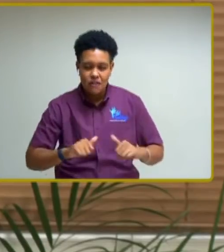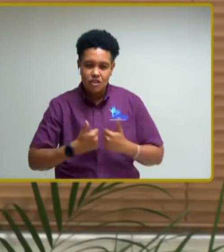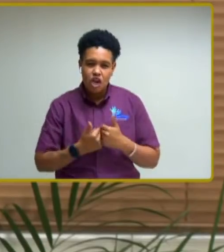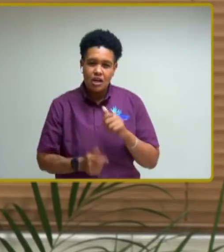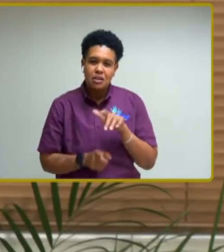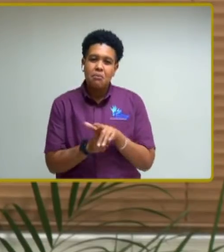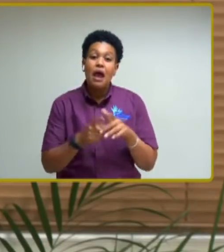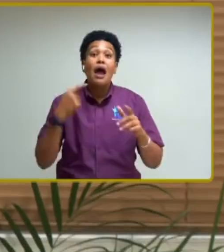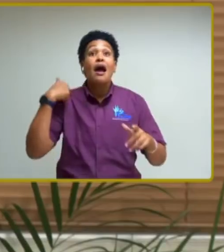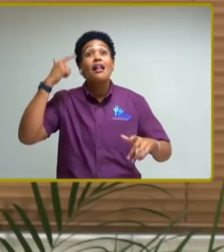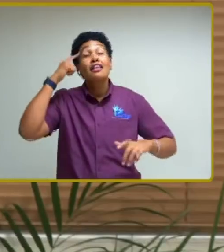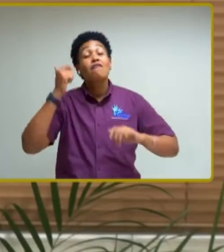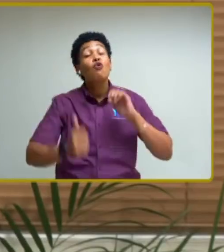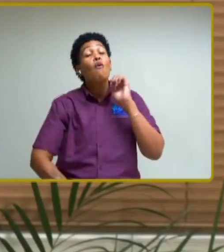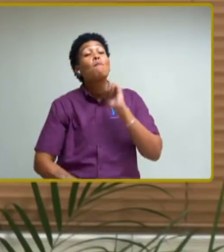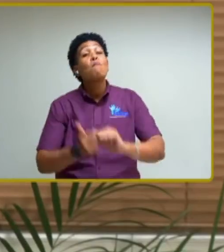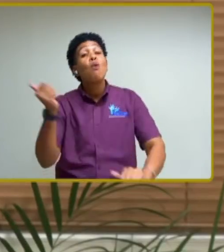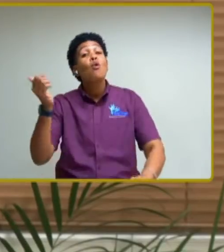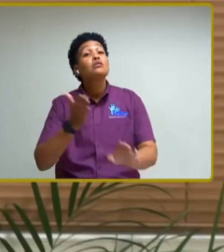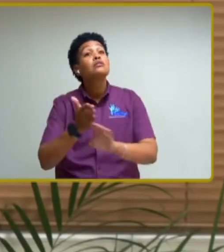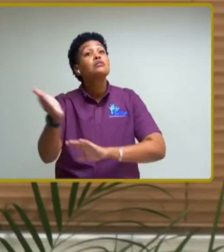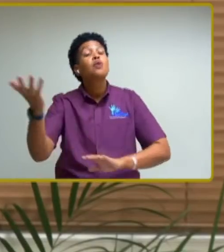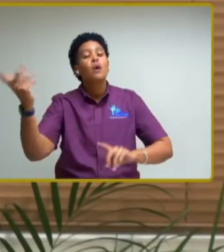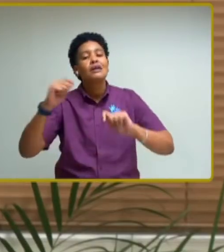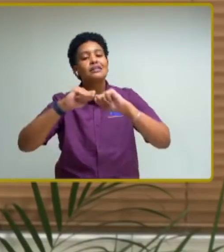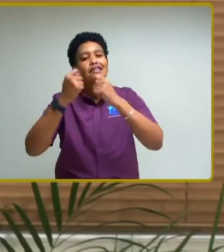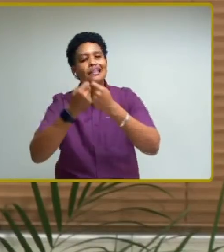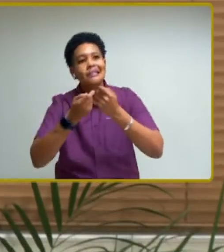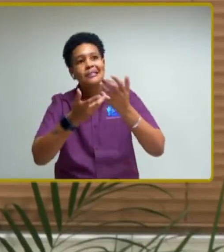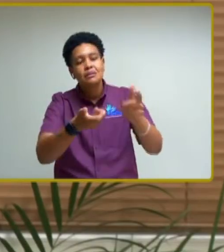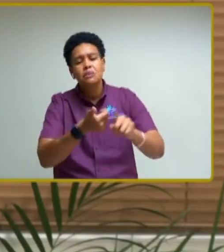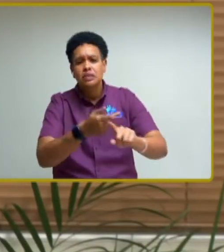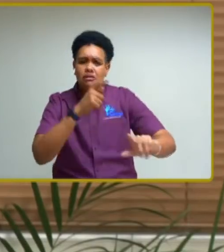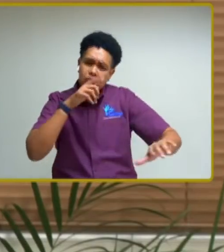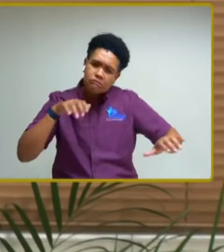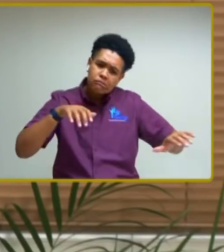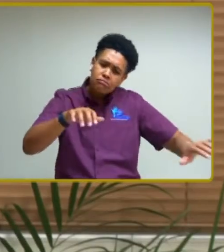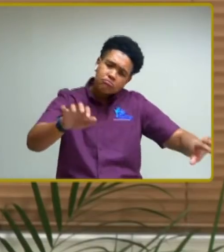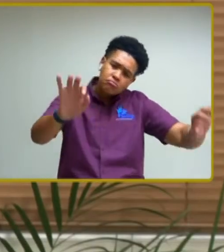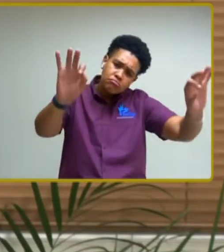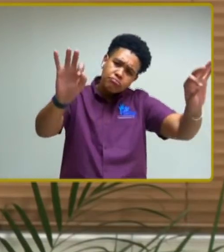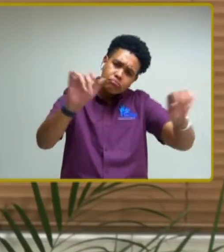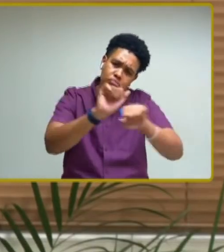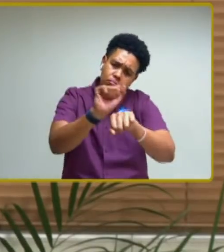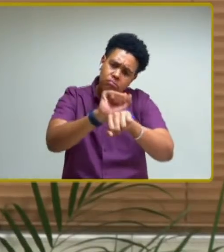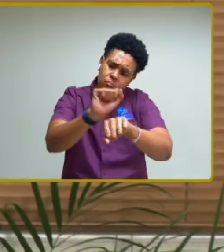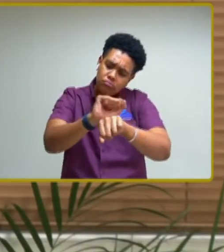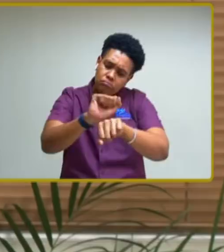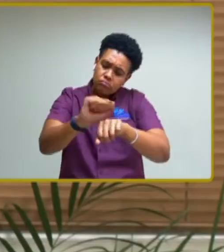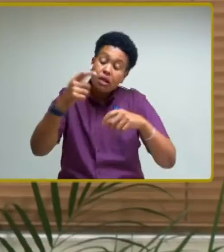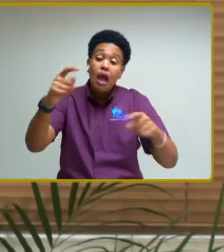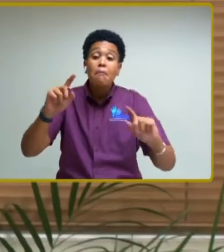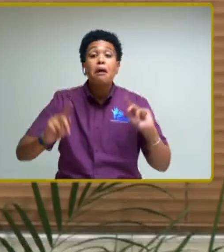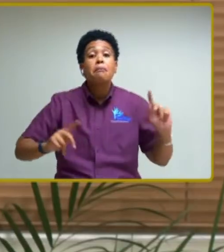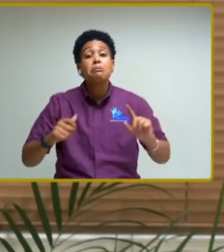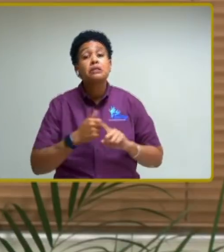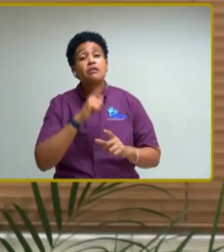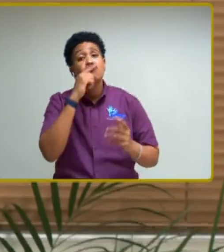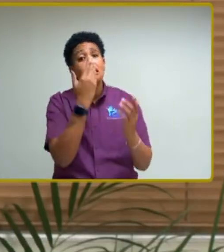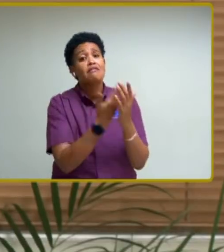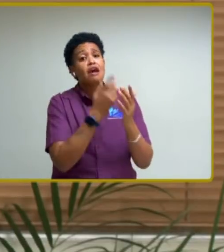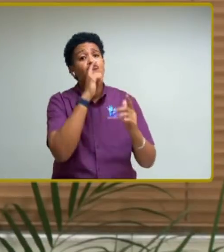challenges. I think for the most part, the team have been doing exceptionally well, and people are in